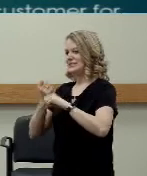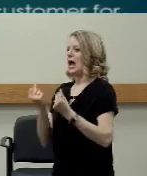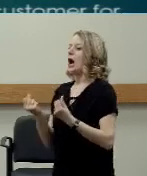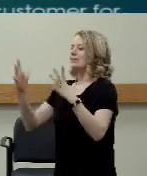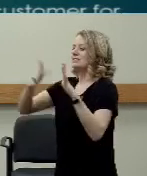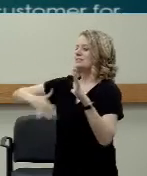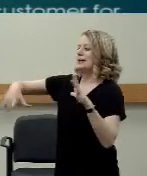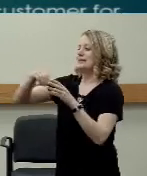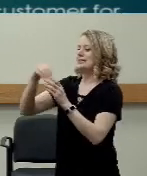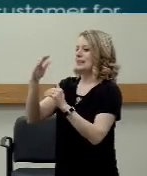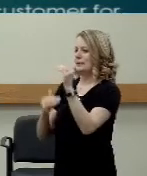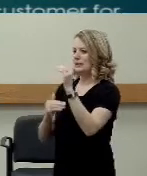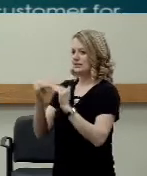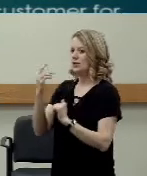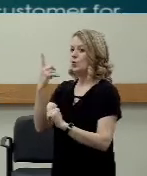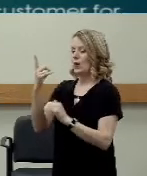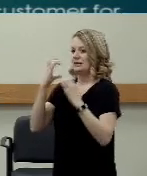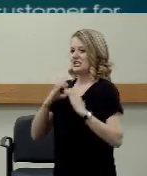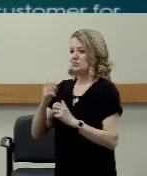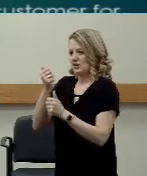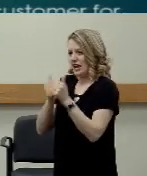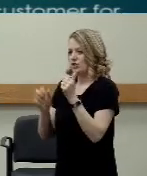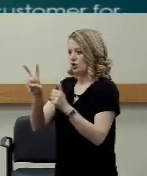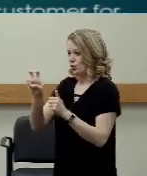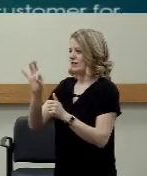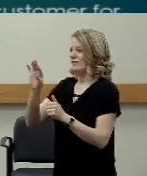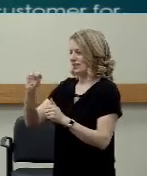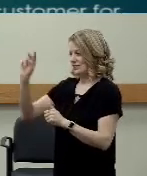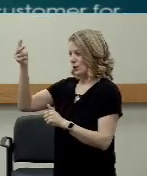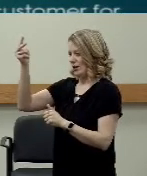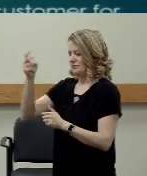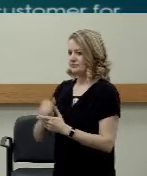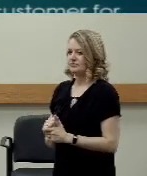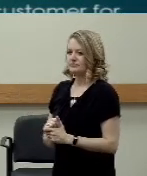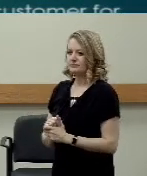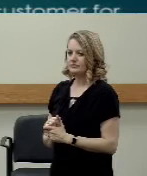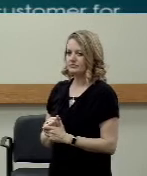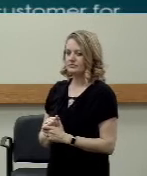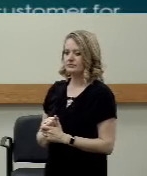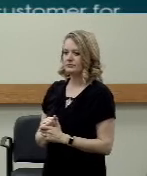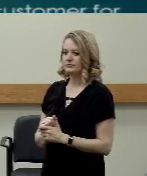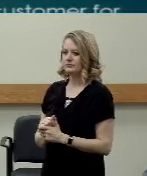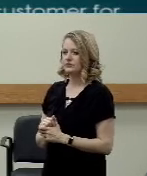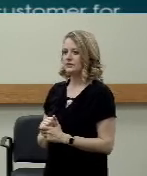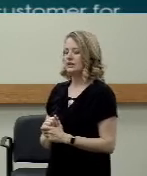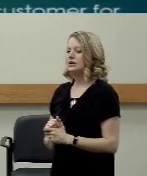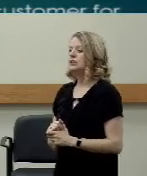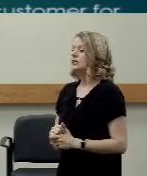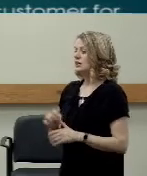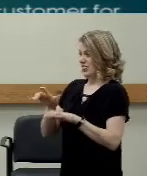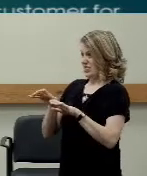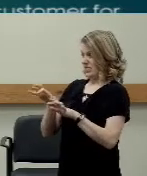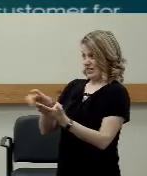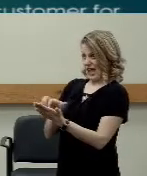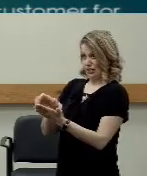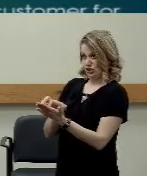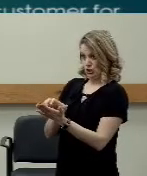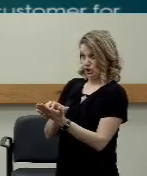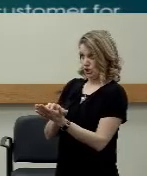footage, 1 customer for every 200 square feet. plexiglass dividers between cashiers